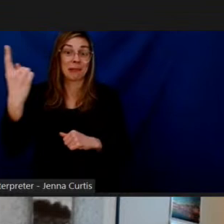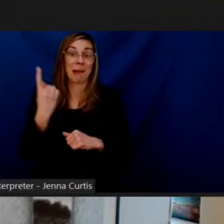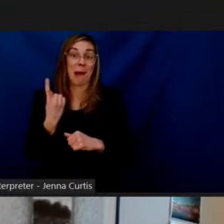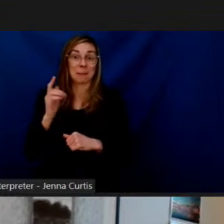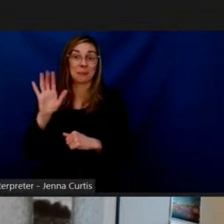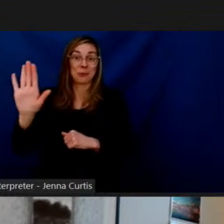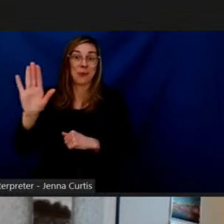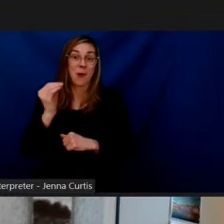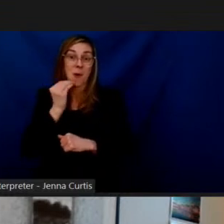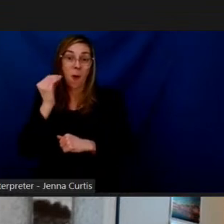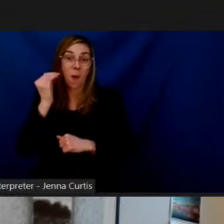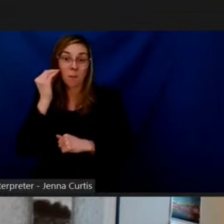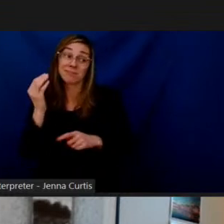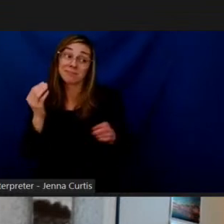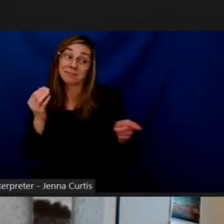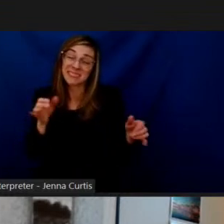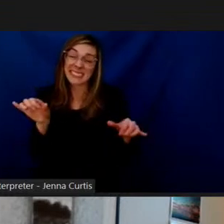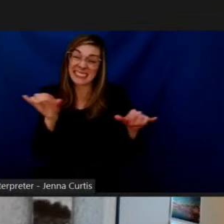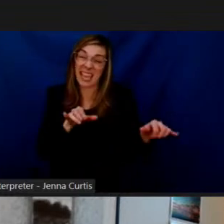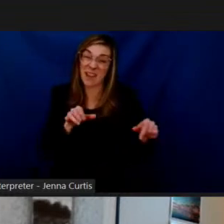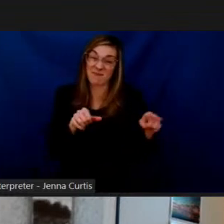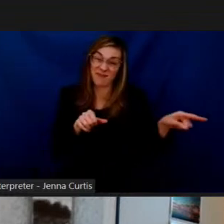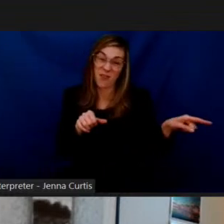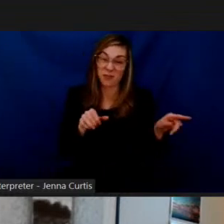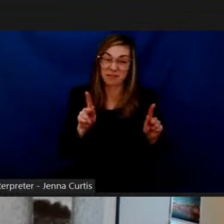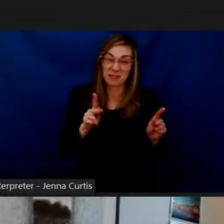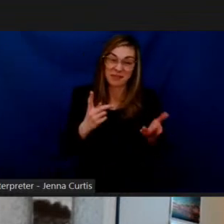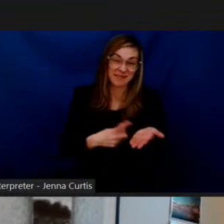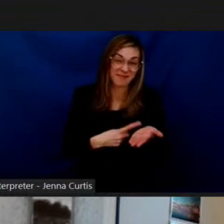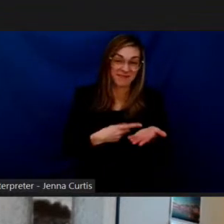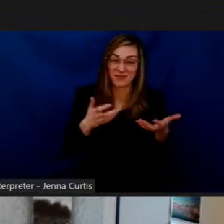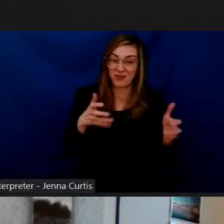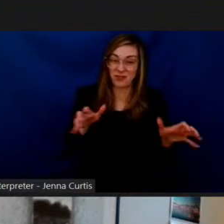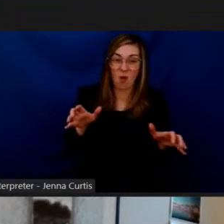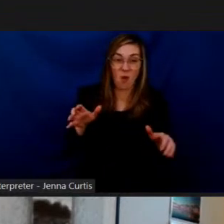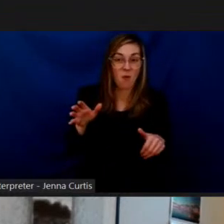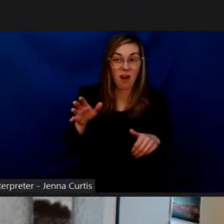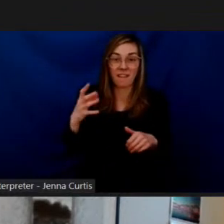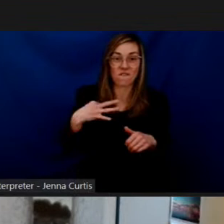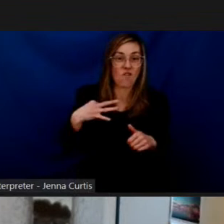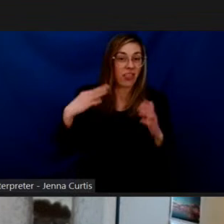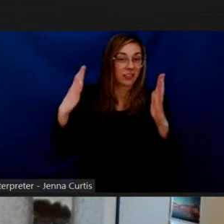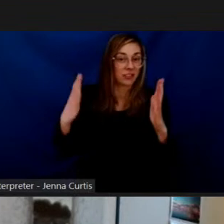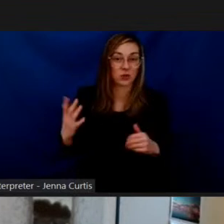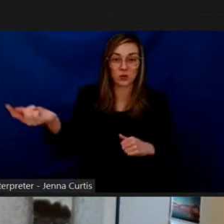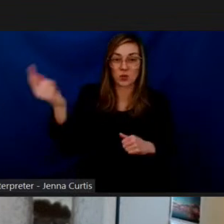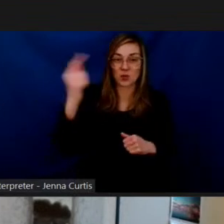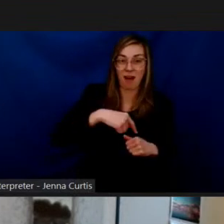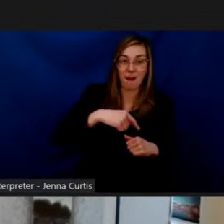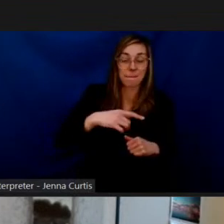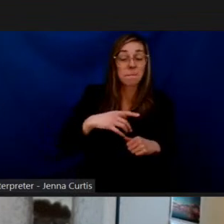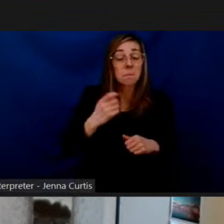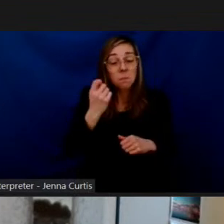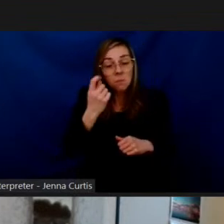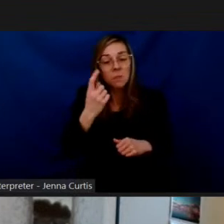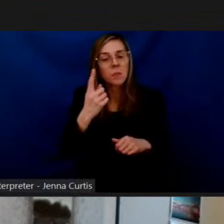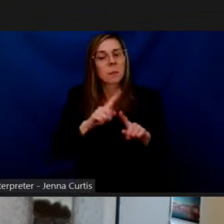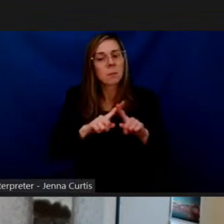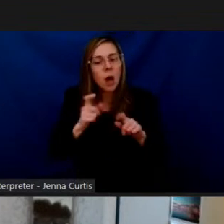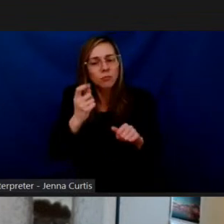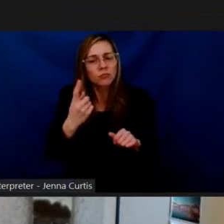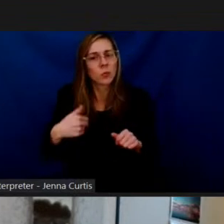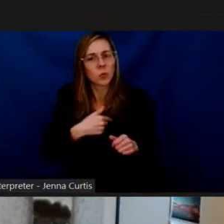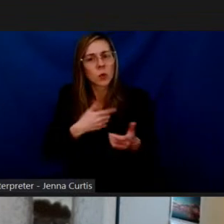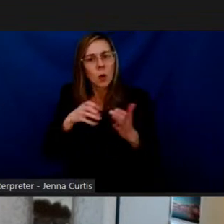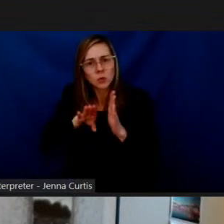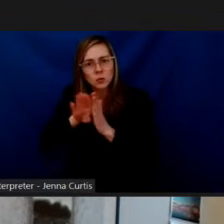What we are interested in is building partnerships that respond to the needs that residents inside of the site